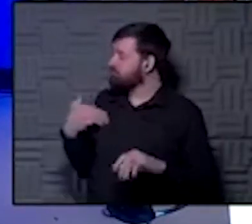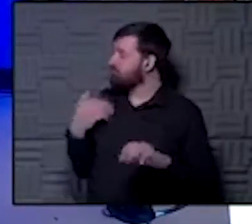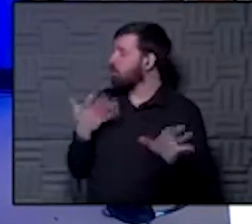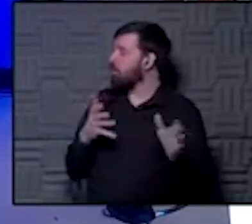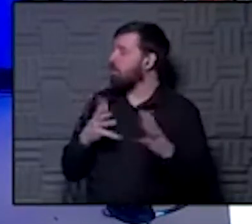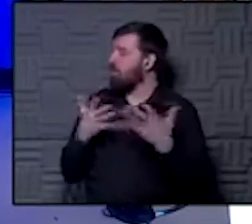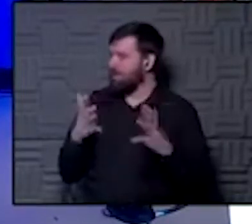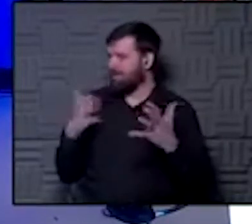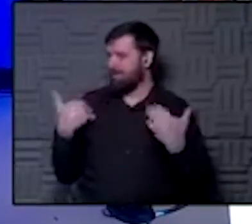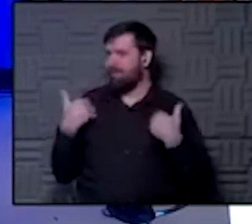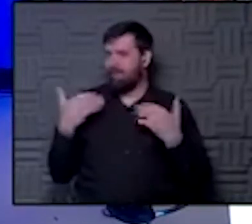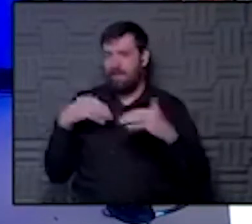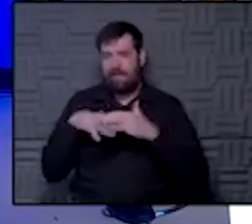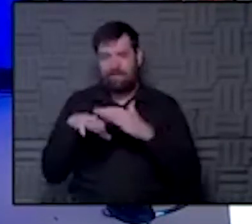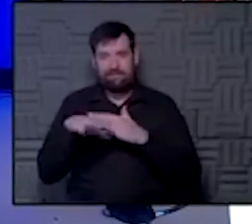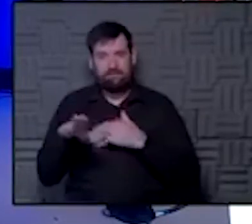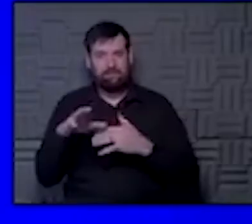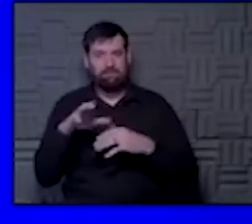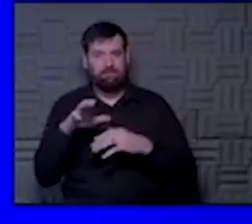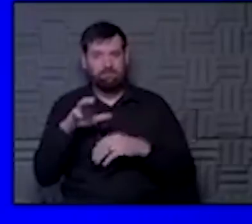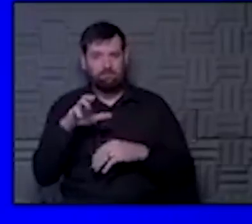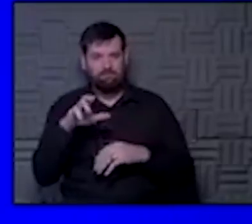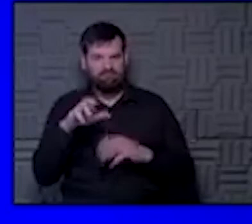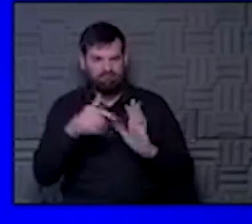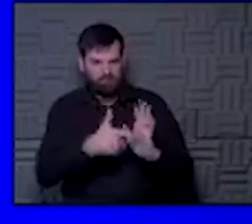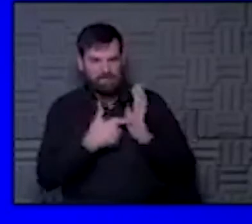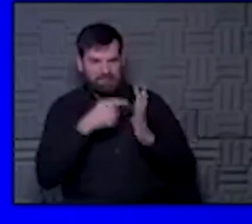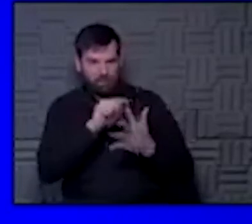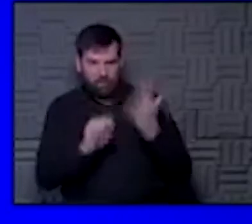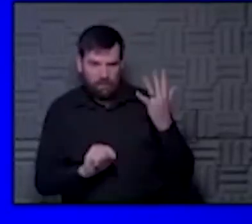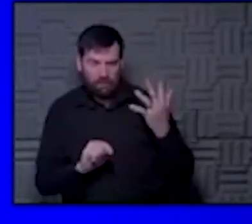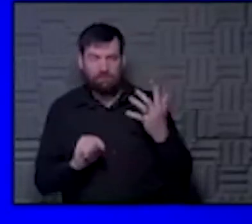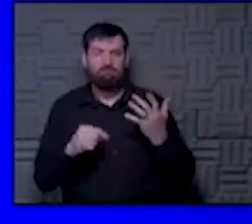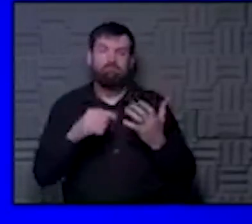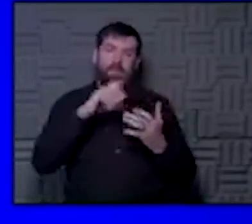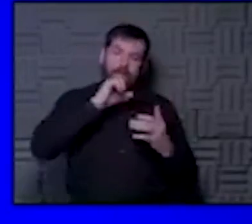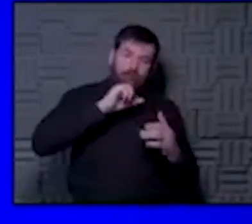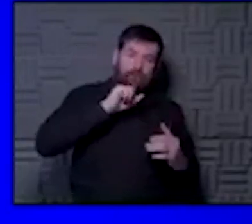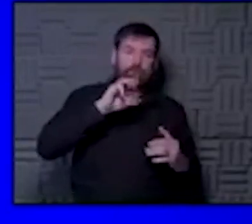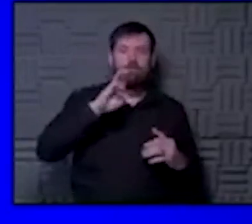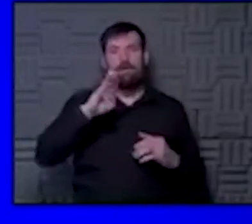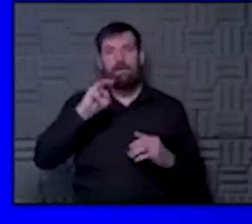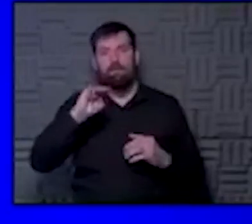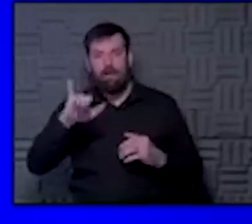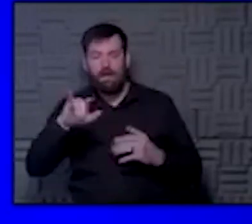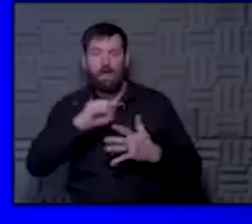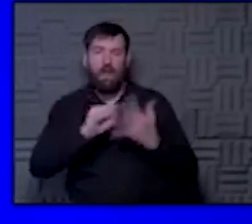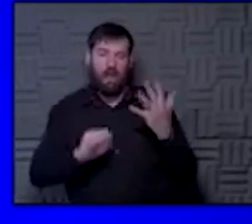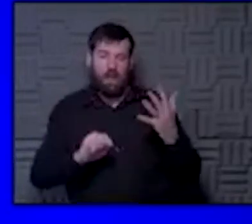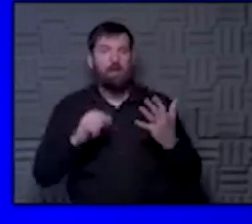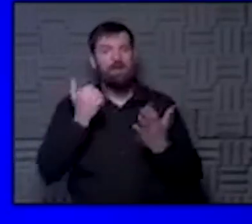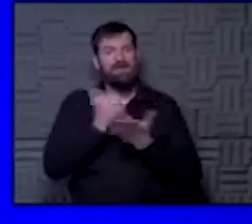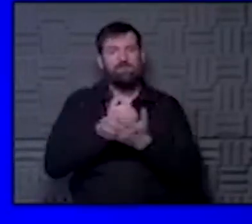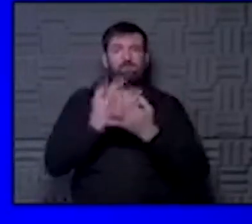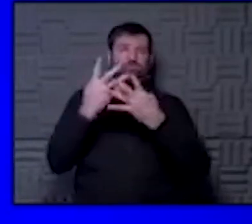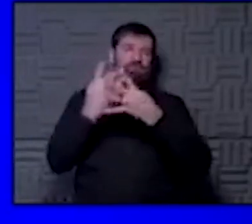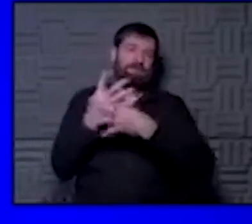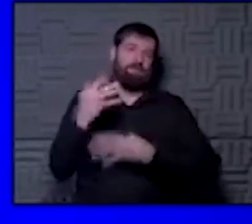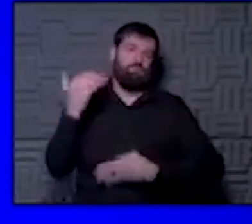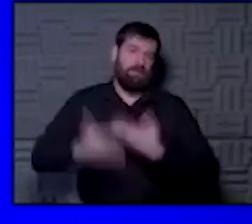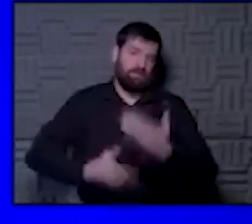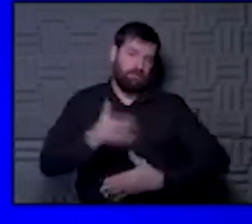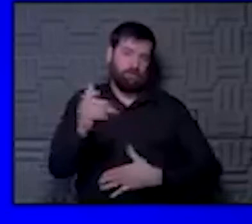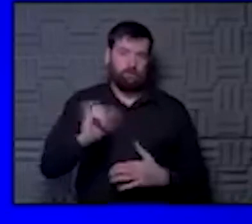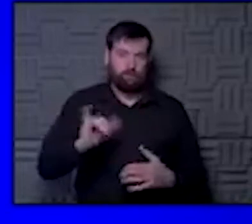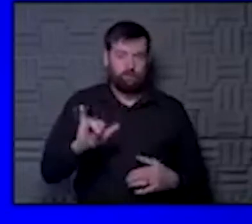access to some of those criteria that Shannon has been talking about. Age, BMI, things of that nature. So it helps in that screening process as well,